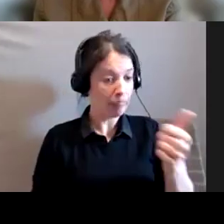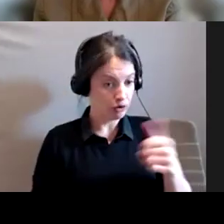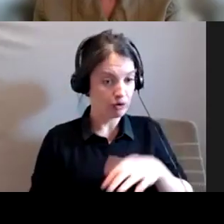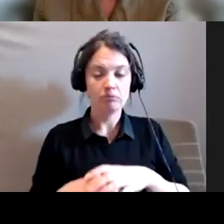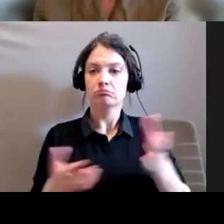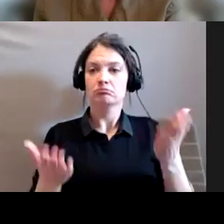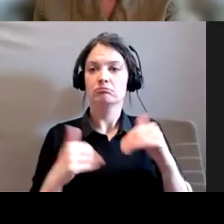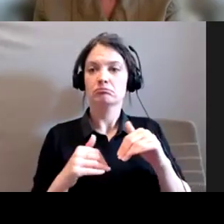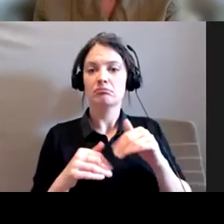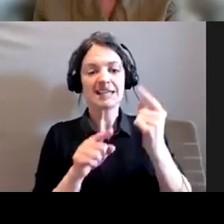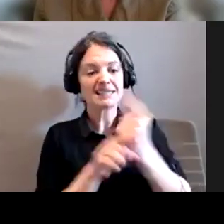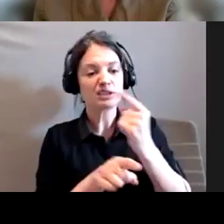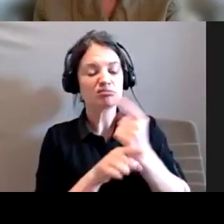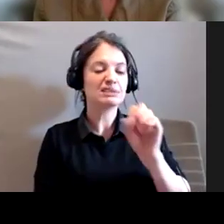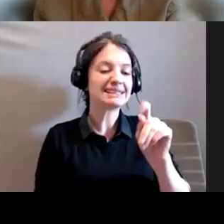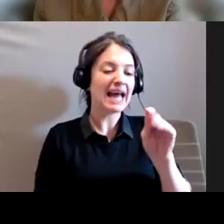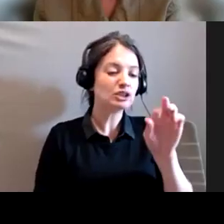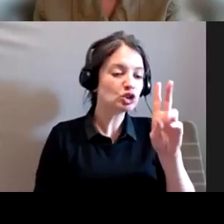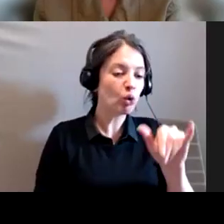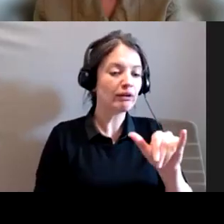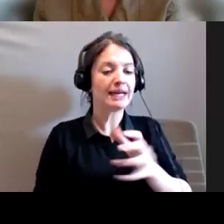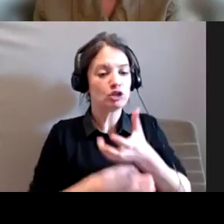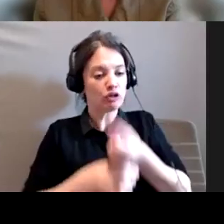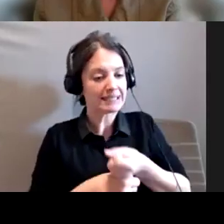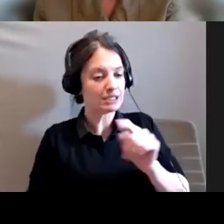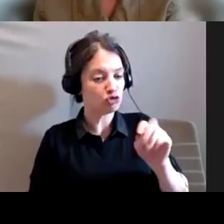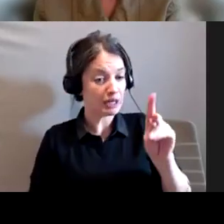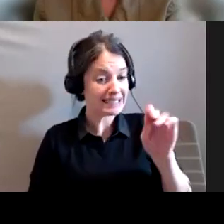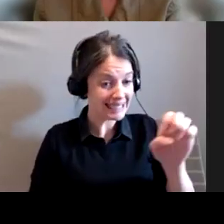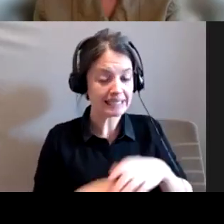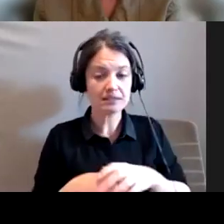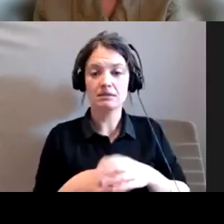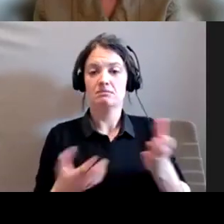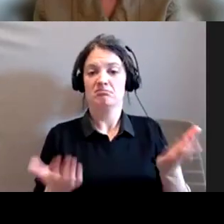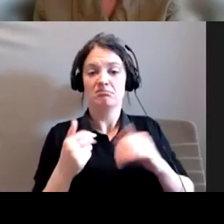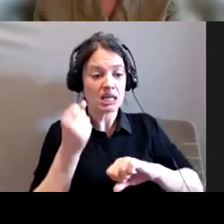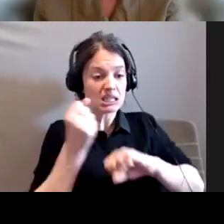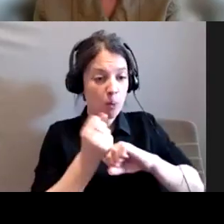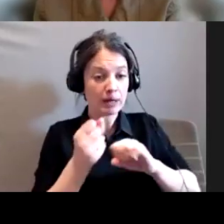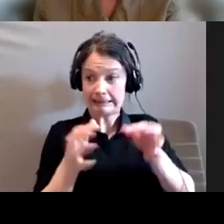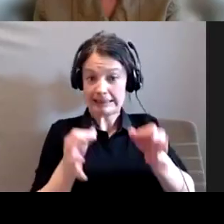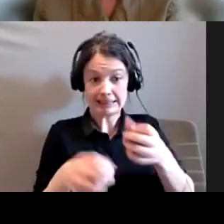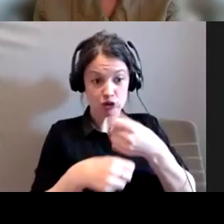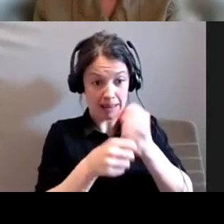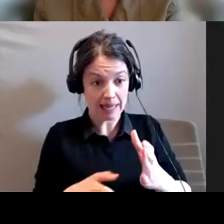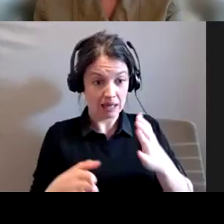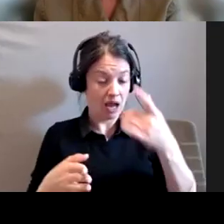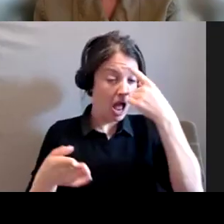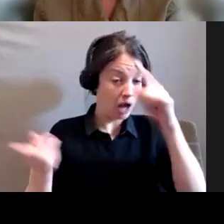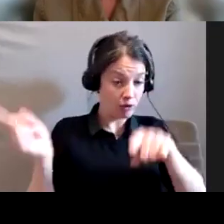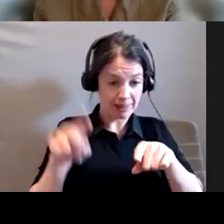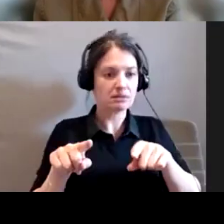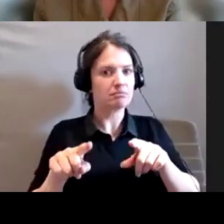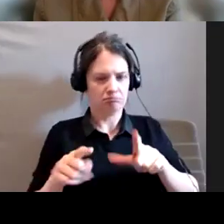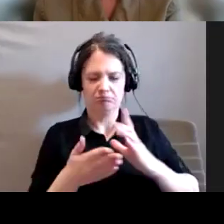public trustees, representation agreements, and even supported decision-making agreements all sit on a spectrum. So